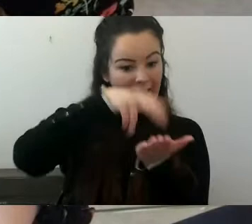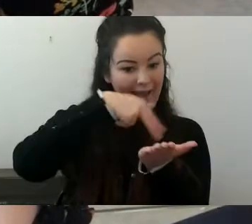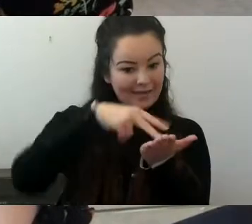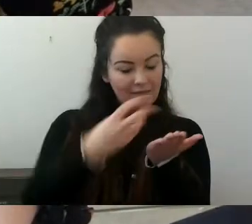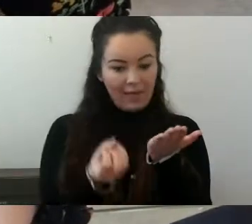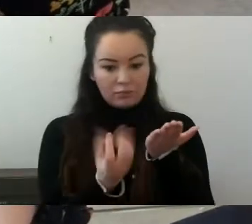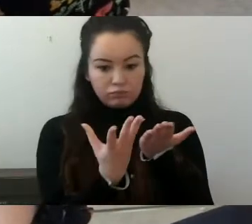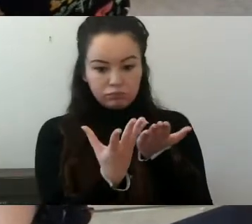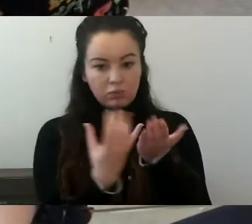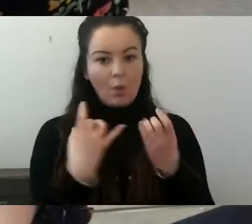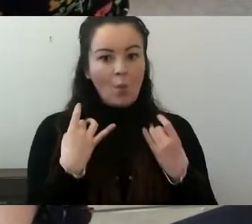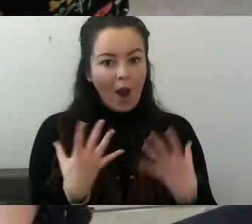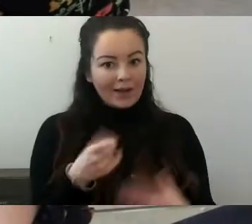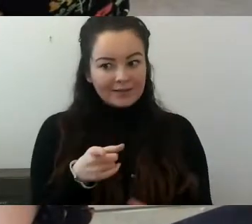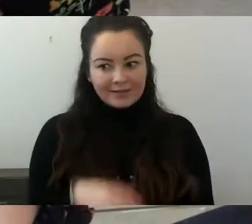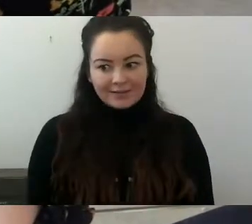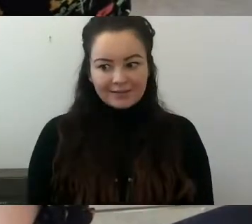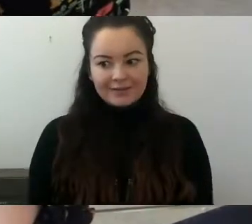against the paint,